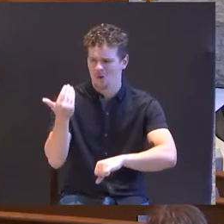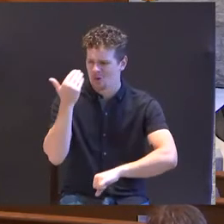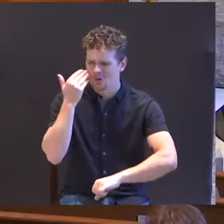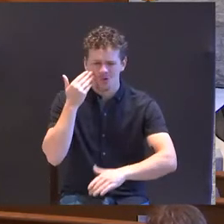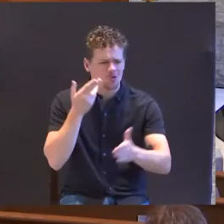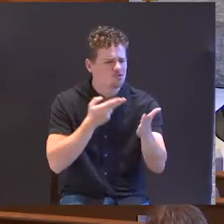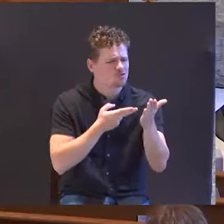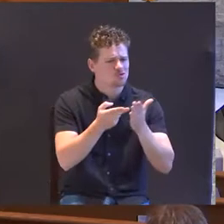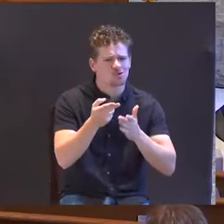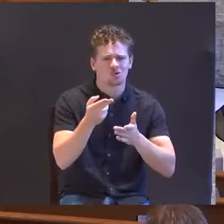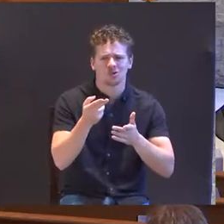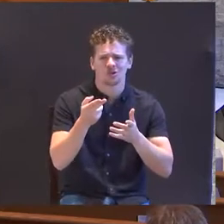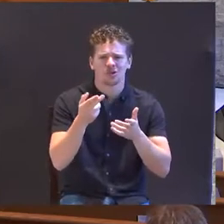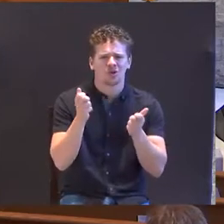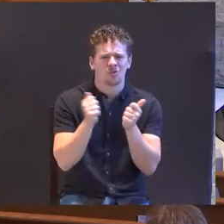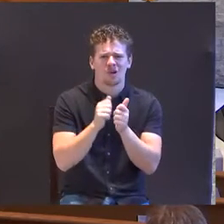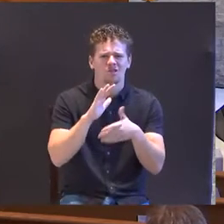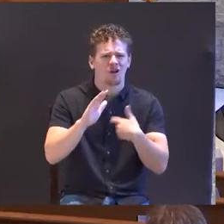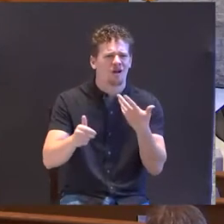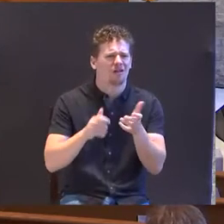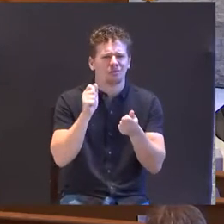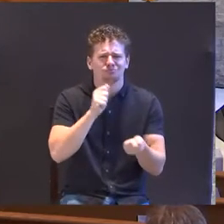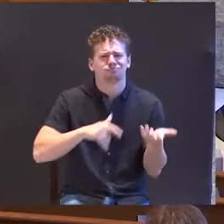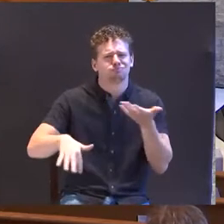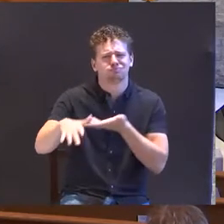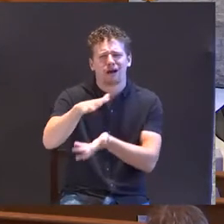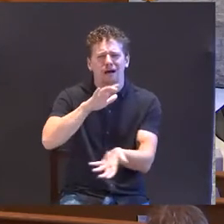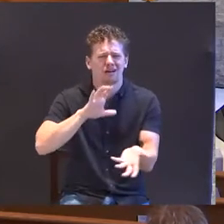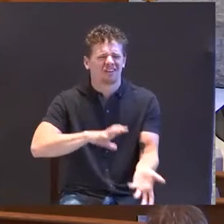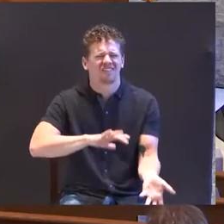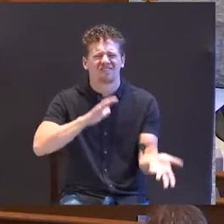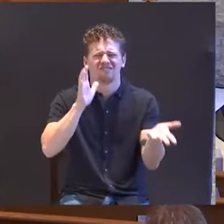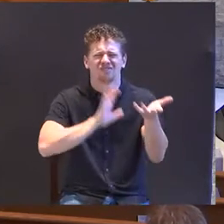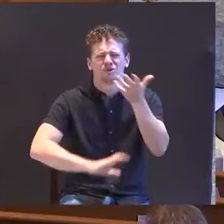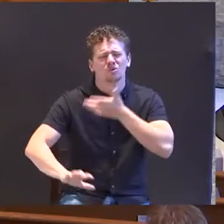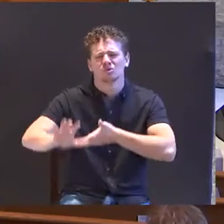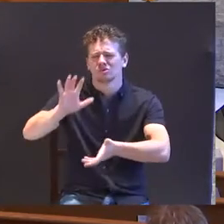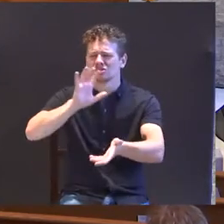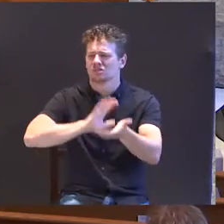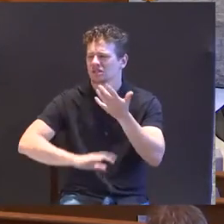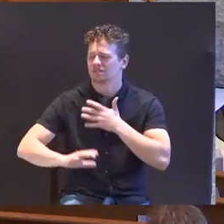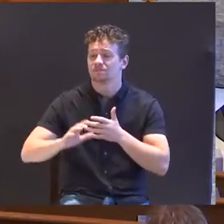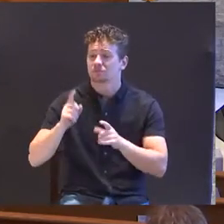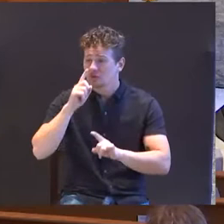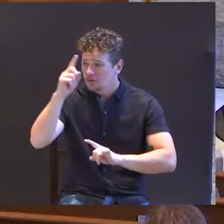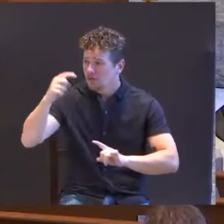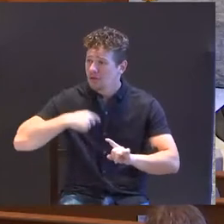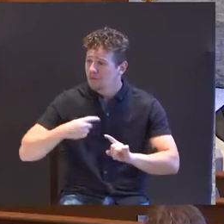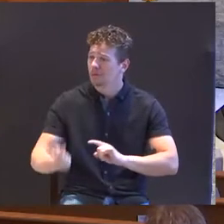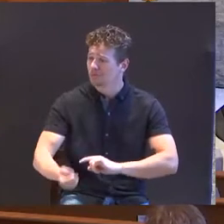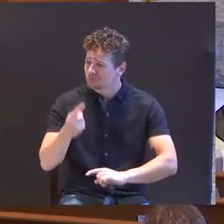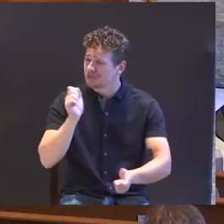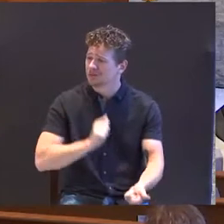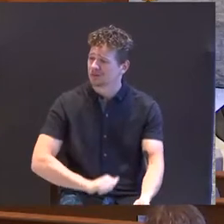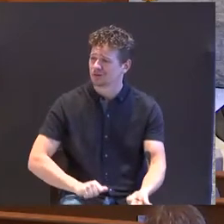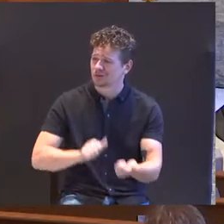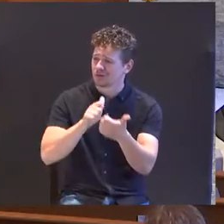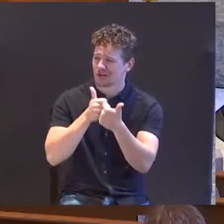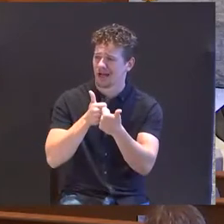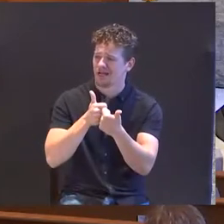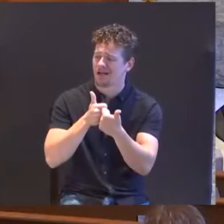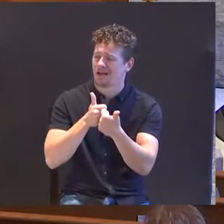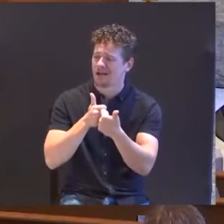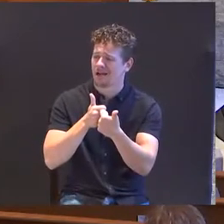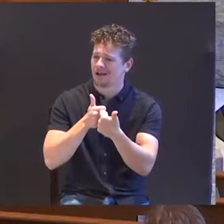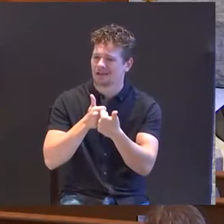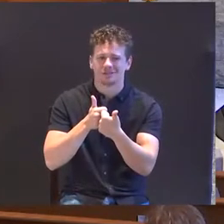midst of all of this division. And I tell you, for me, one of the most challenging things for me to work in my life is to